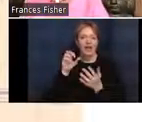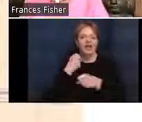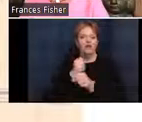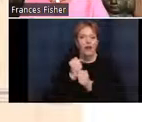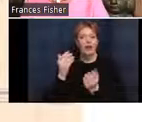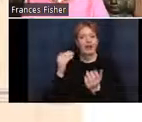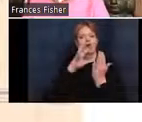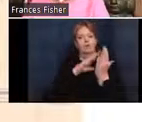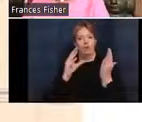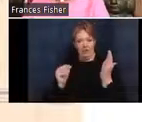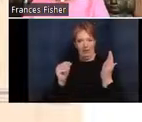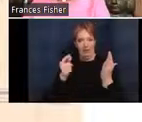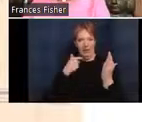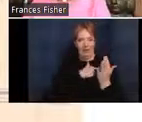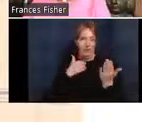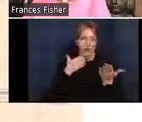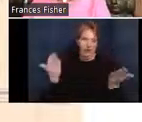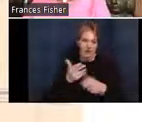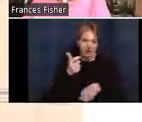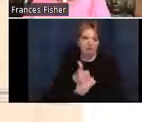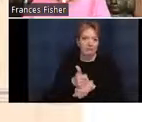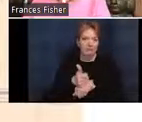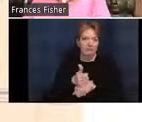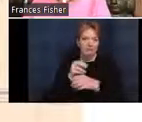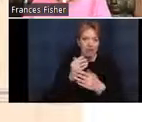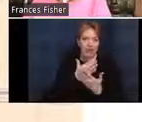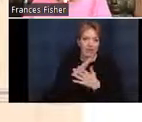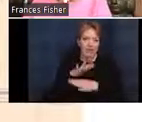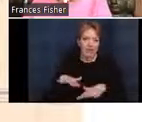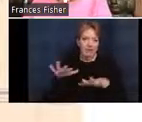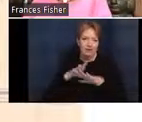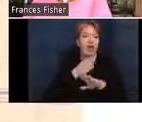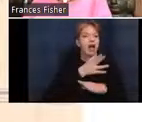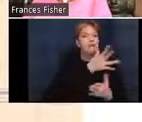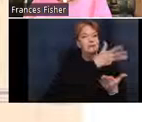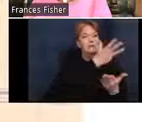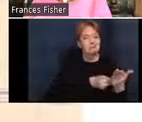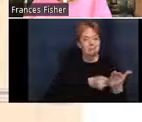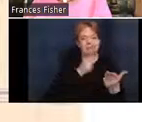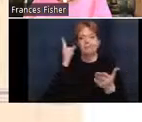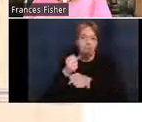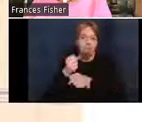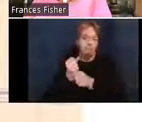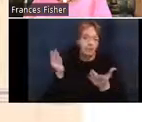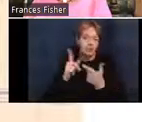here in the gardens that we love very much posthumously after Anne passed away to honor her.